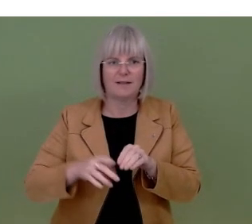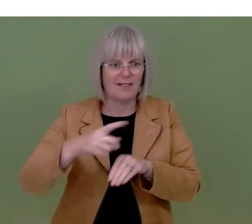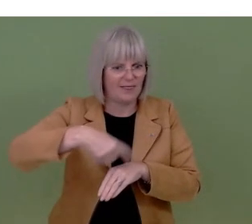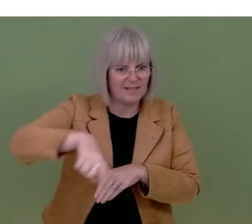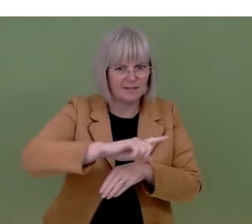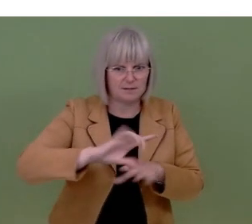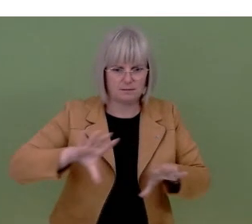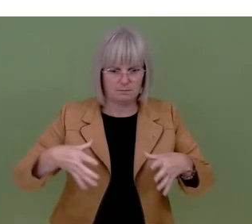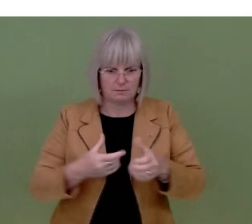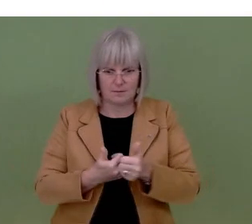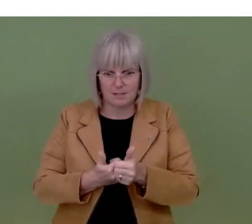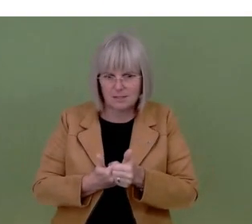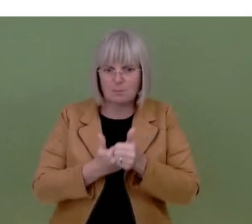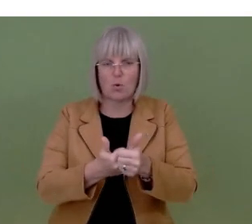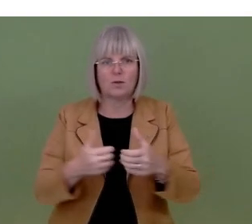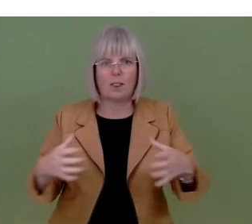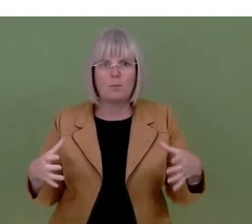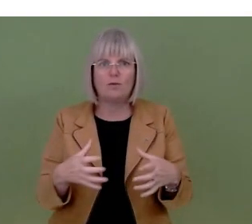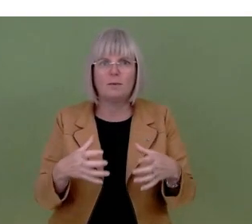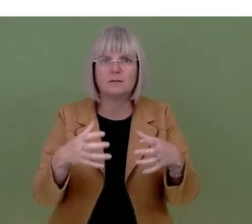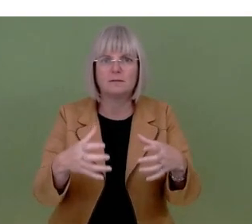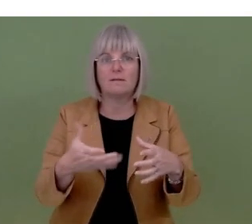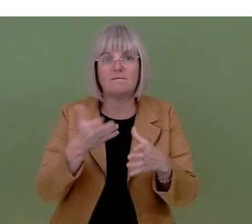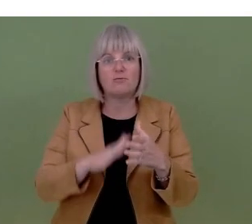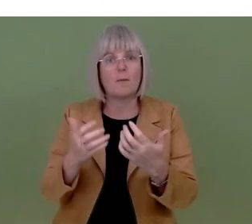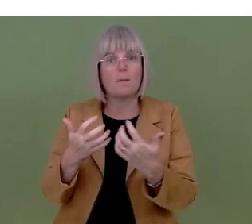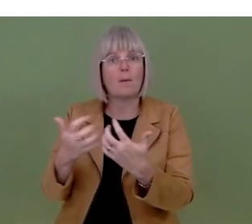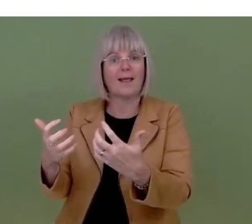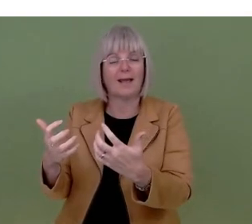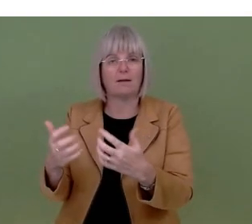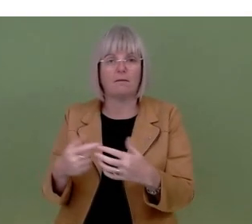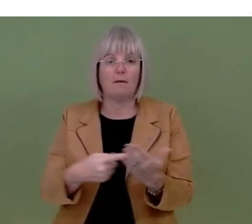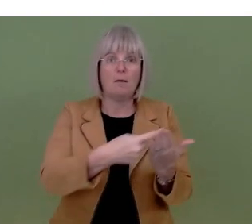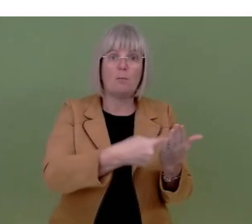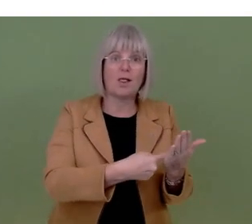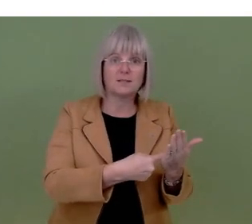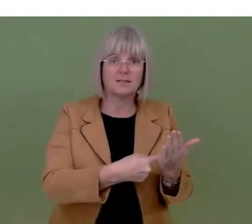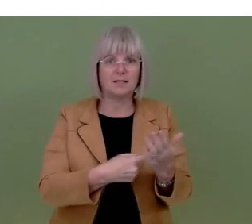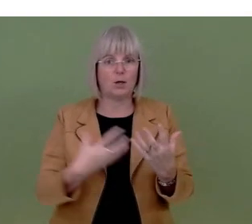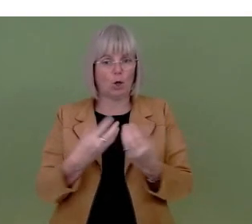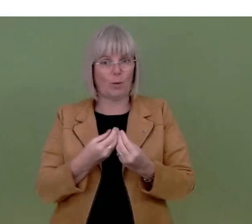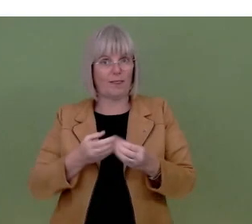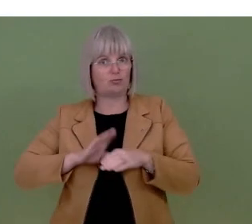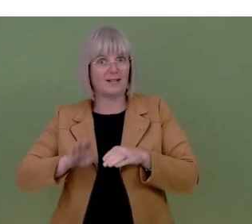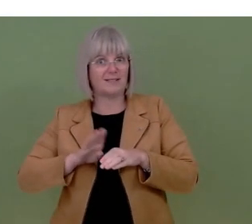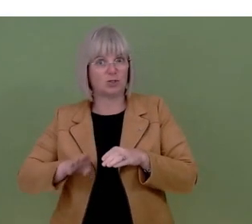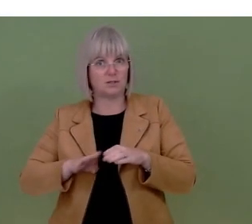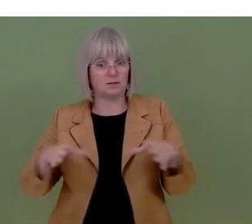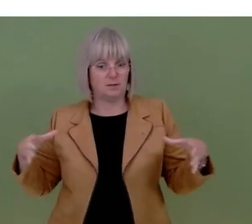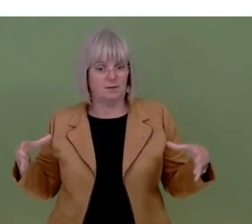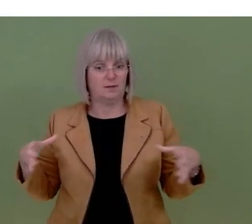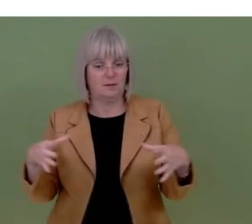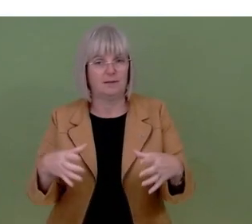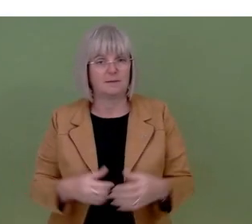movement from the public and from policy alongside practitioners for a more psychological NHS.